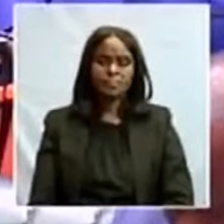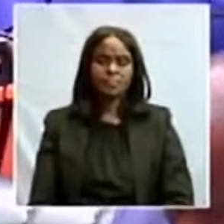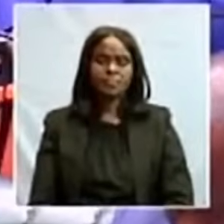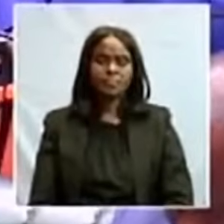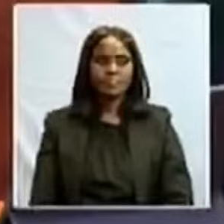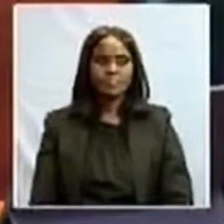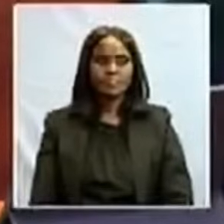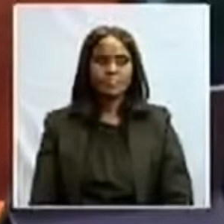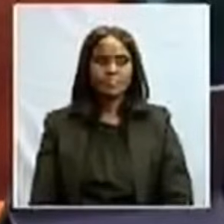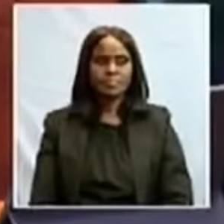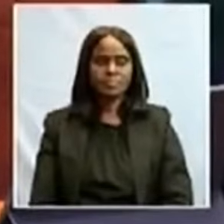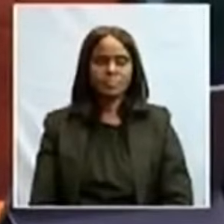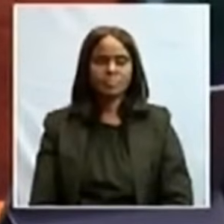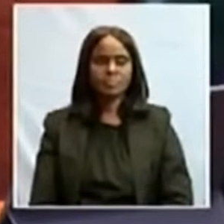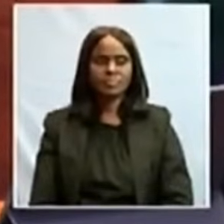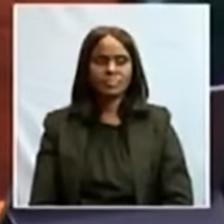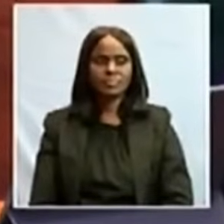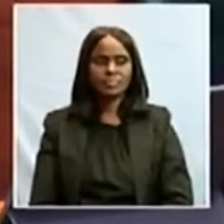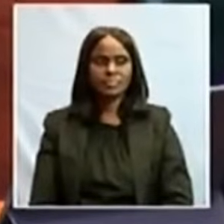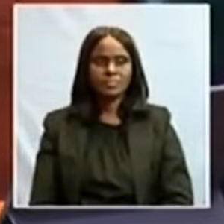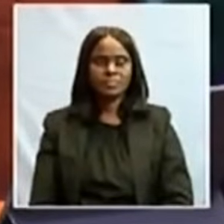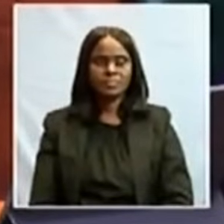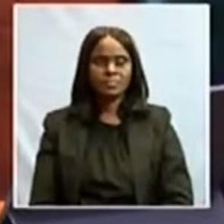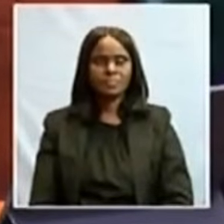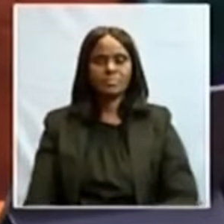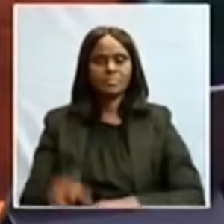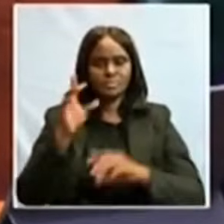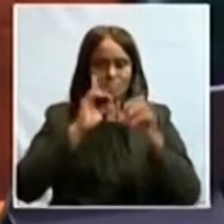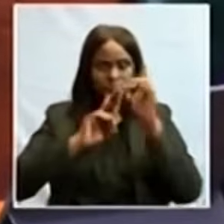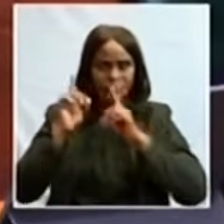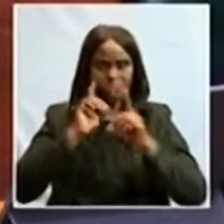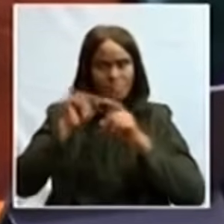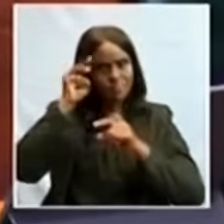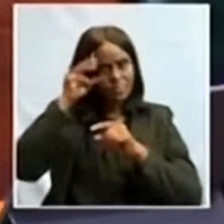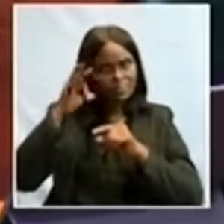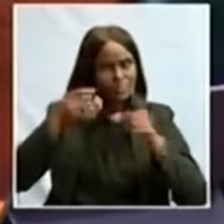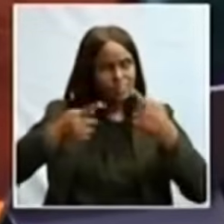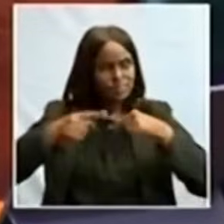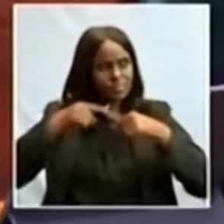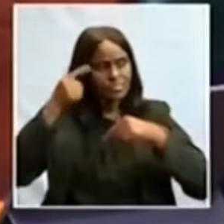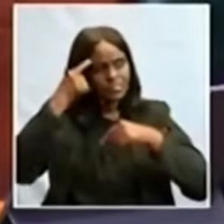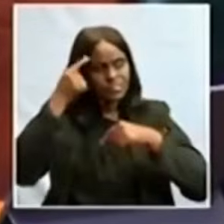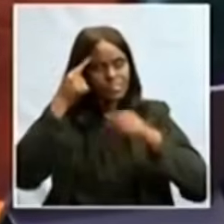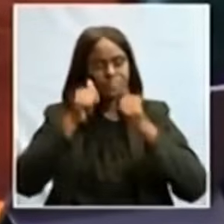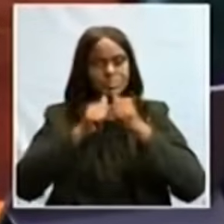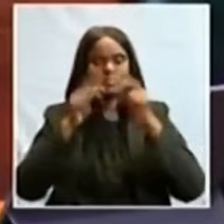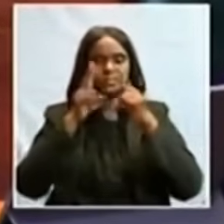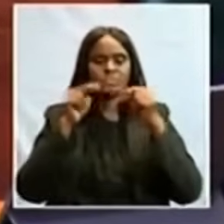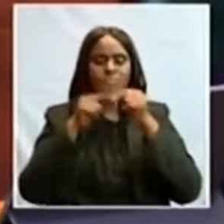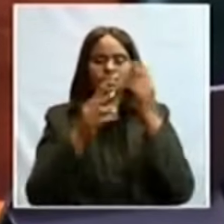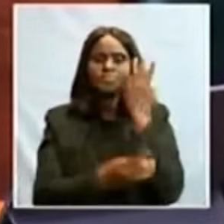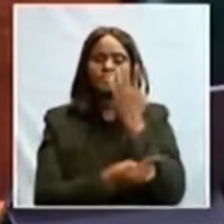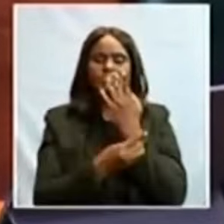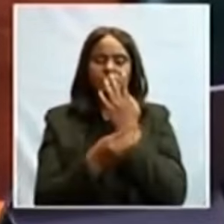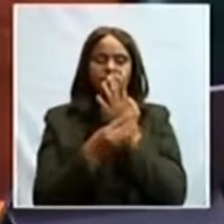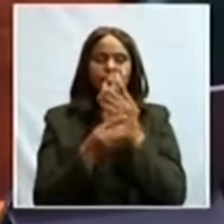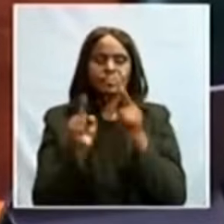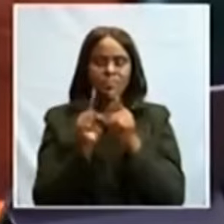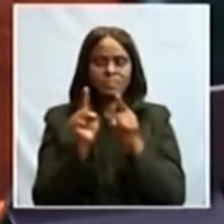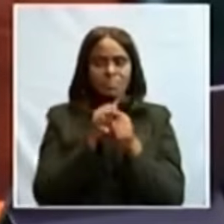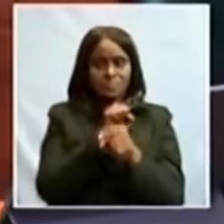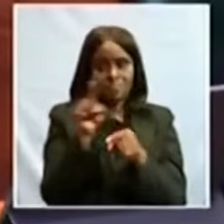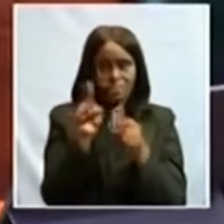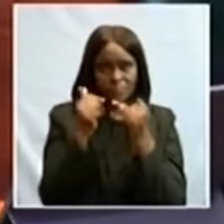Thank you. Maybe just a suggestion that you liaise with the Honorable Minister of Local Government and Rural Development as